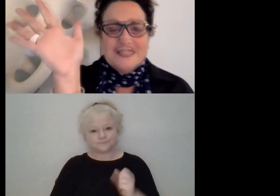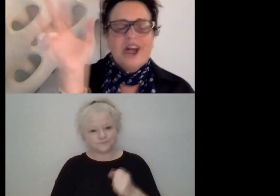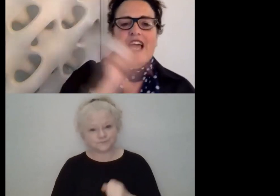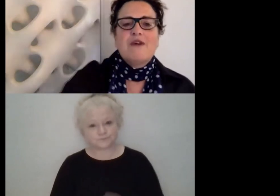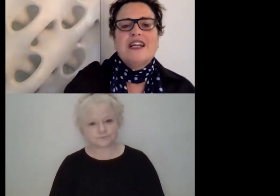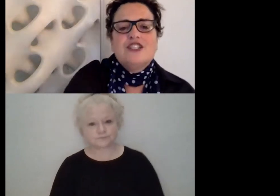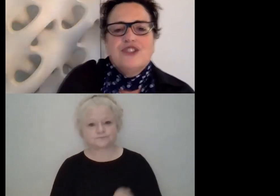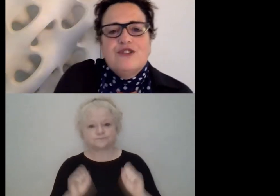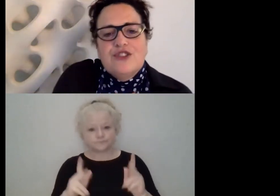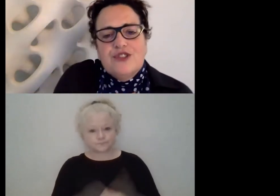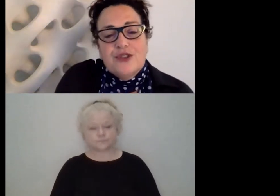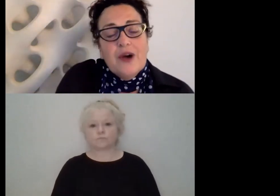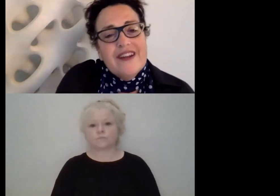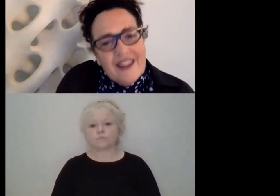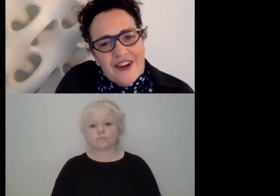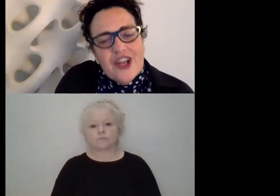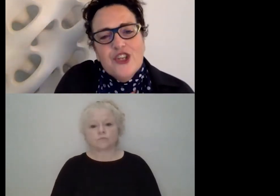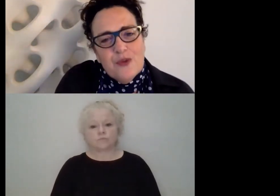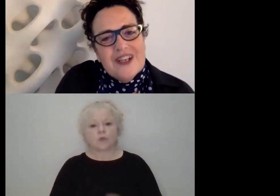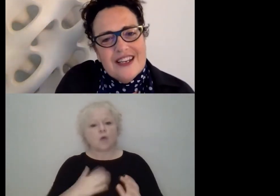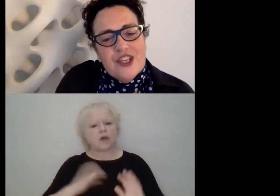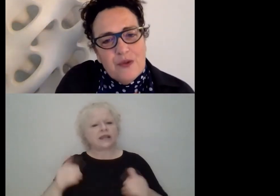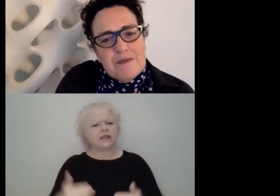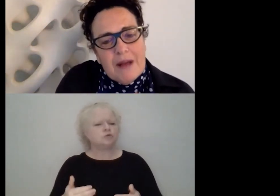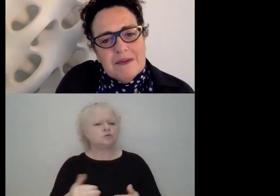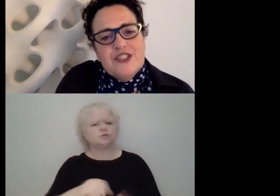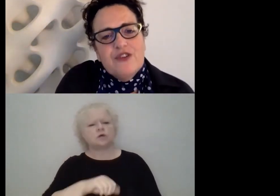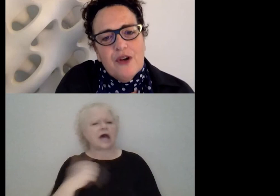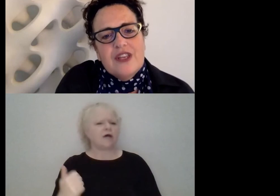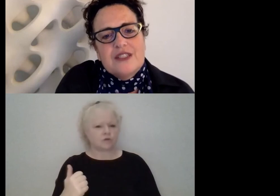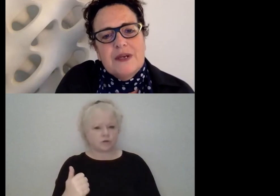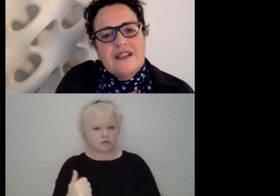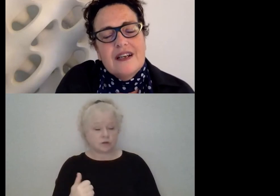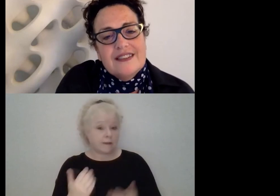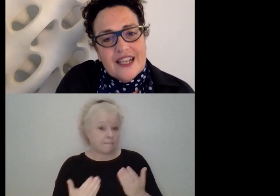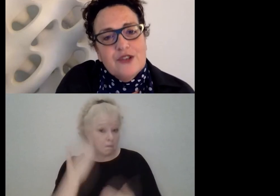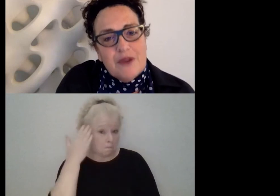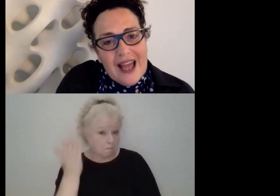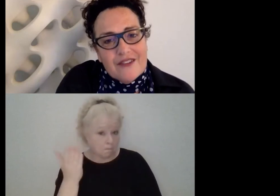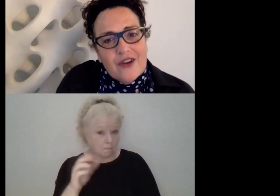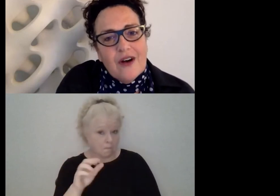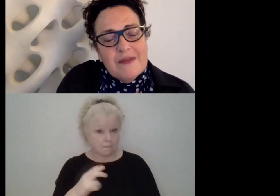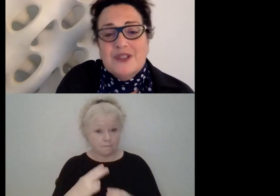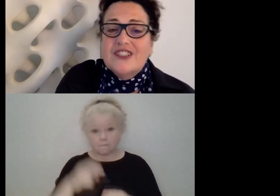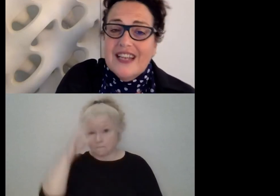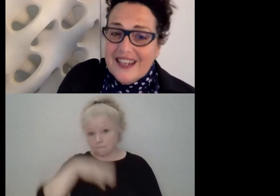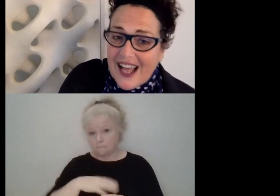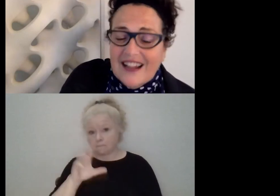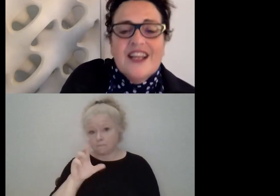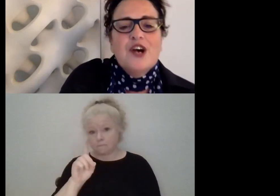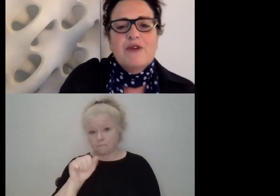So listen, okay, I want to introduce you to another, you probably don't know this, but Daniel Brown, which